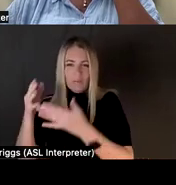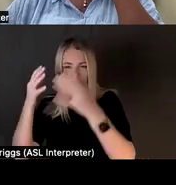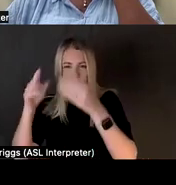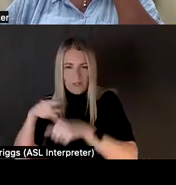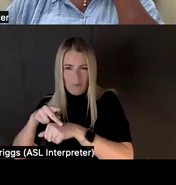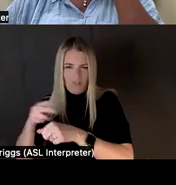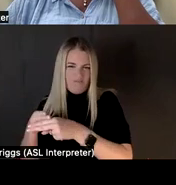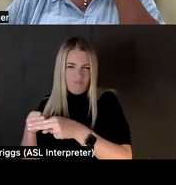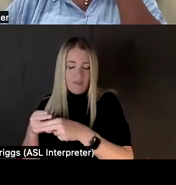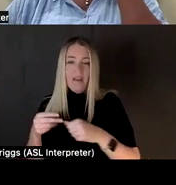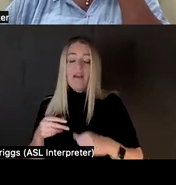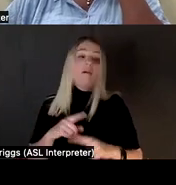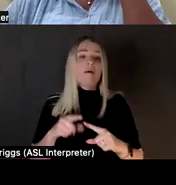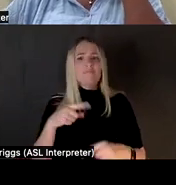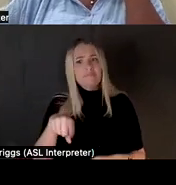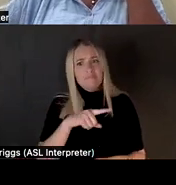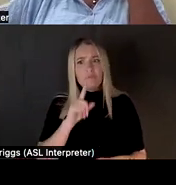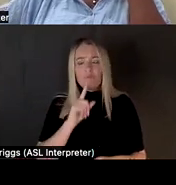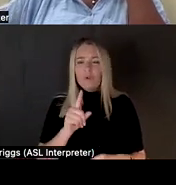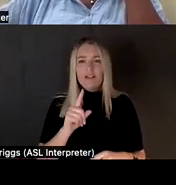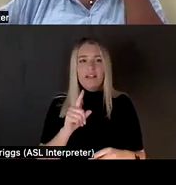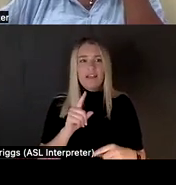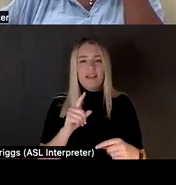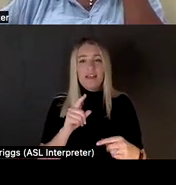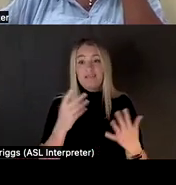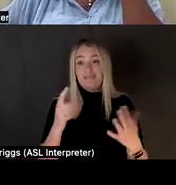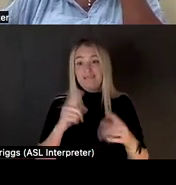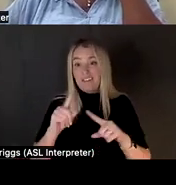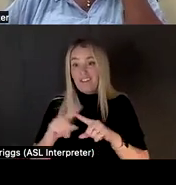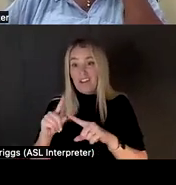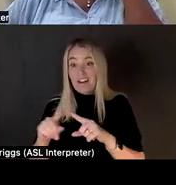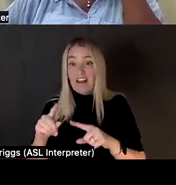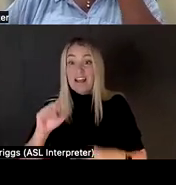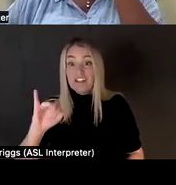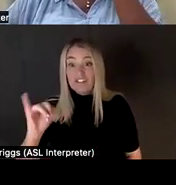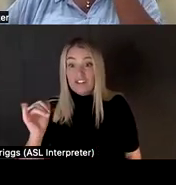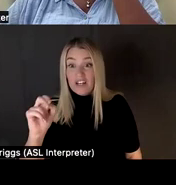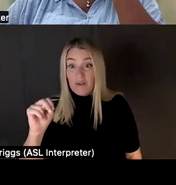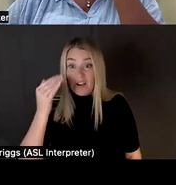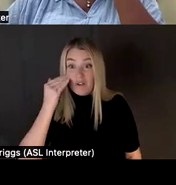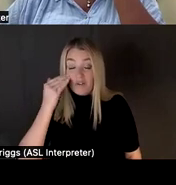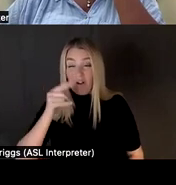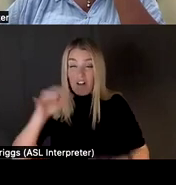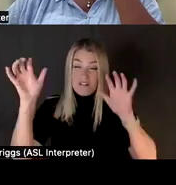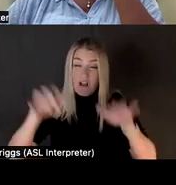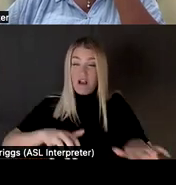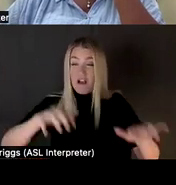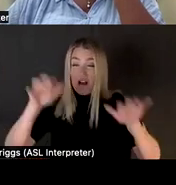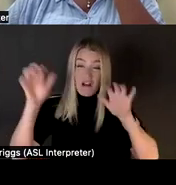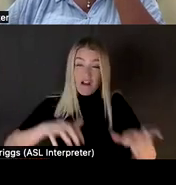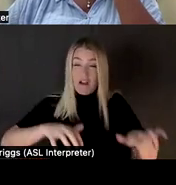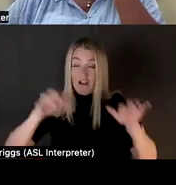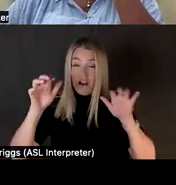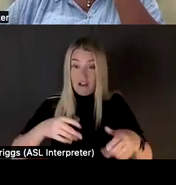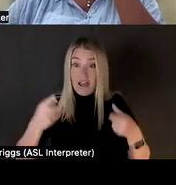the unexpected and torrential rains in late January. We had been